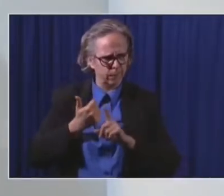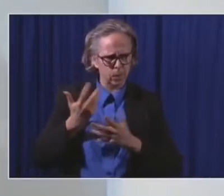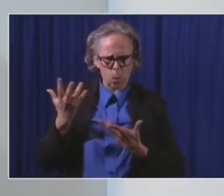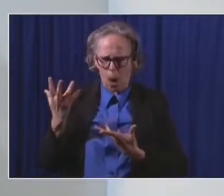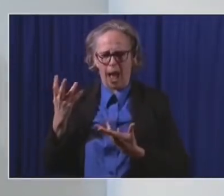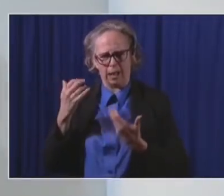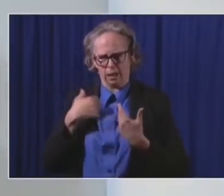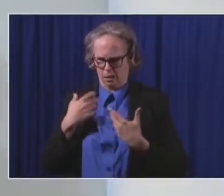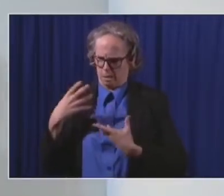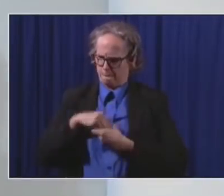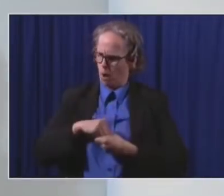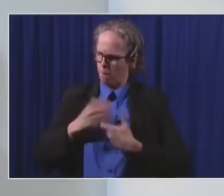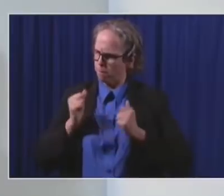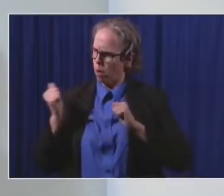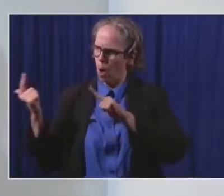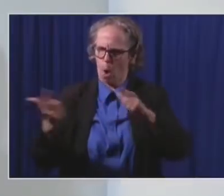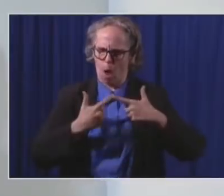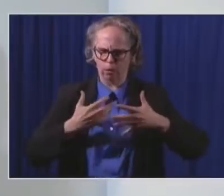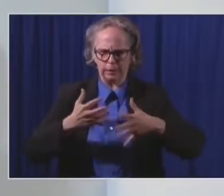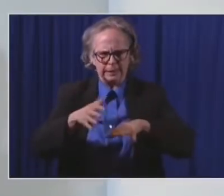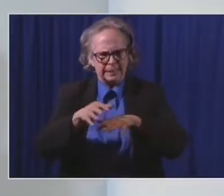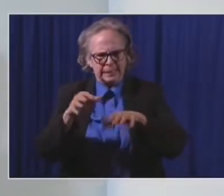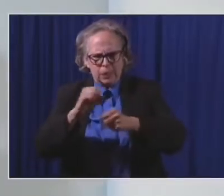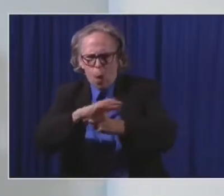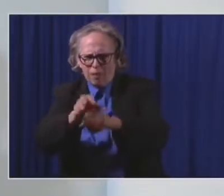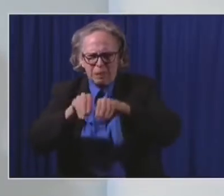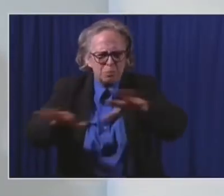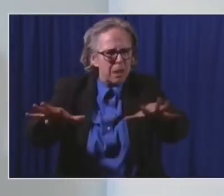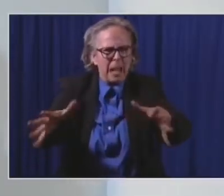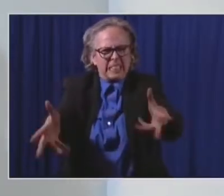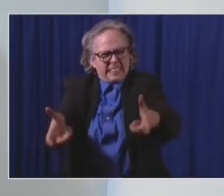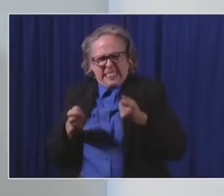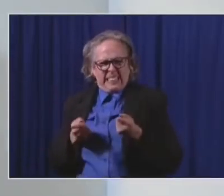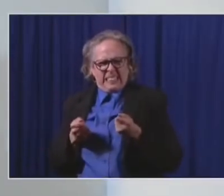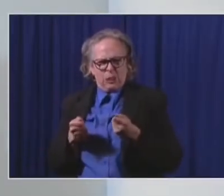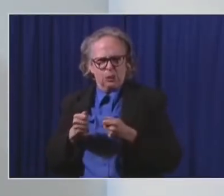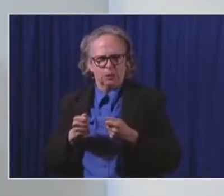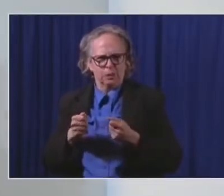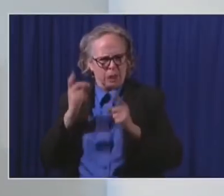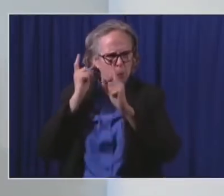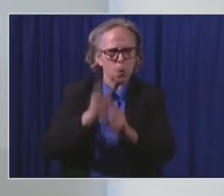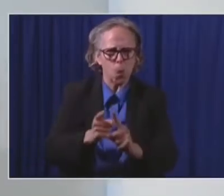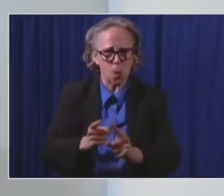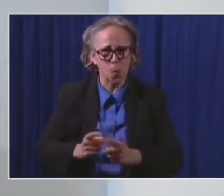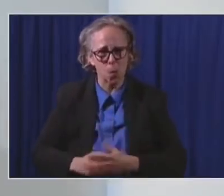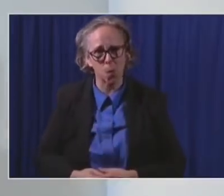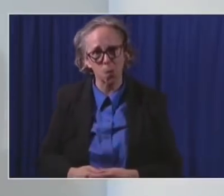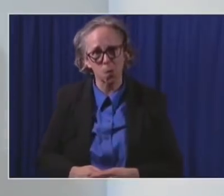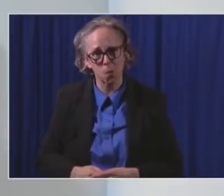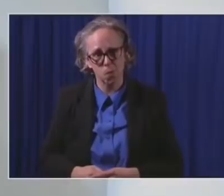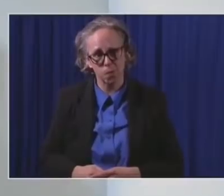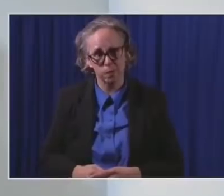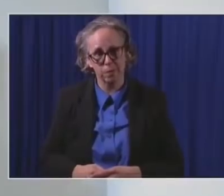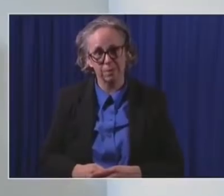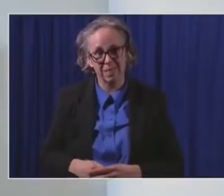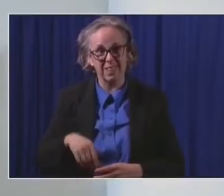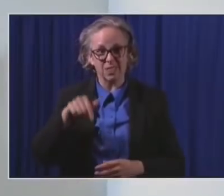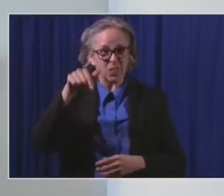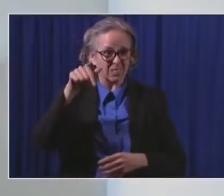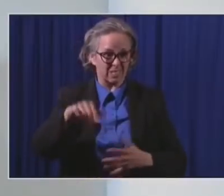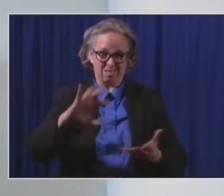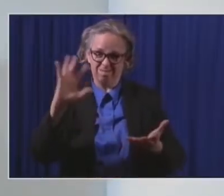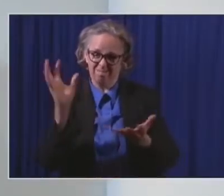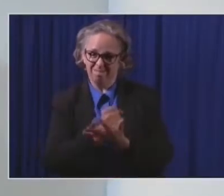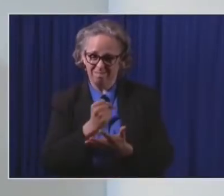love by making sure that you're slowing the spread of the coronavirus. And so as we talk to young